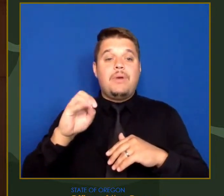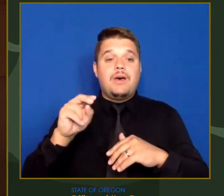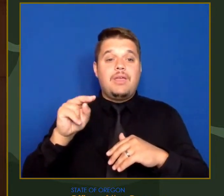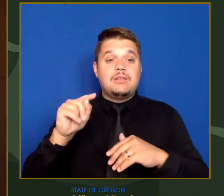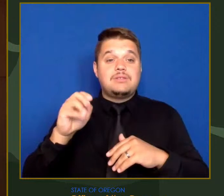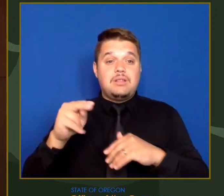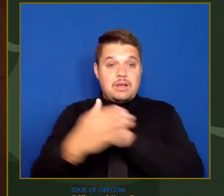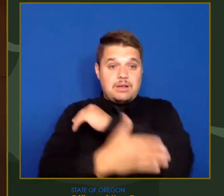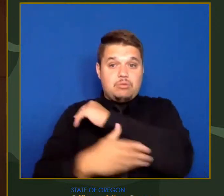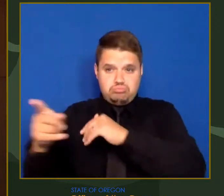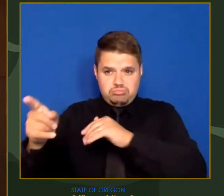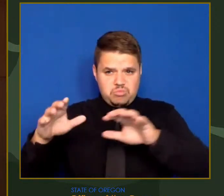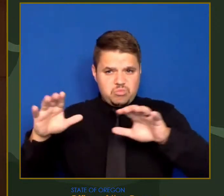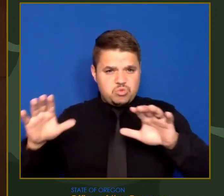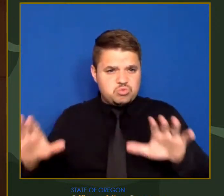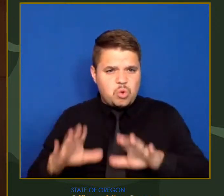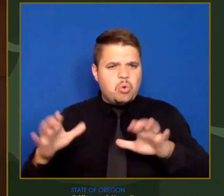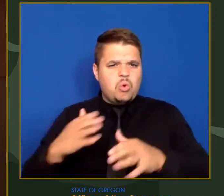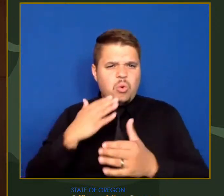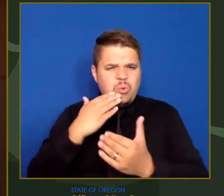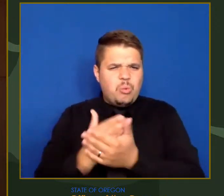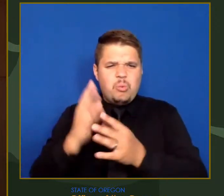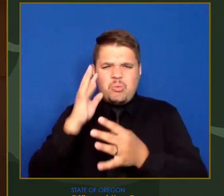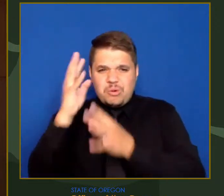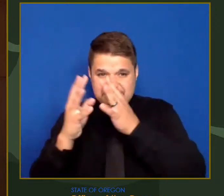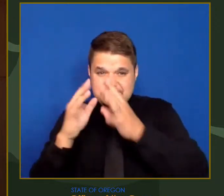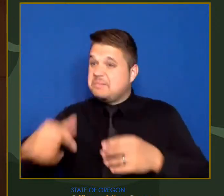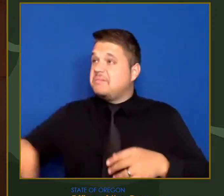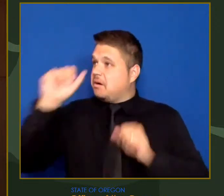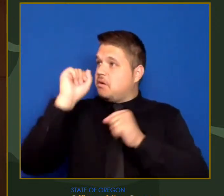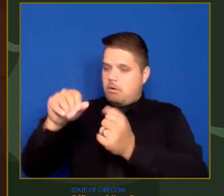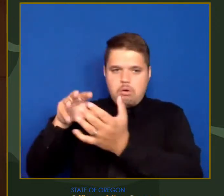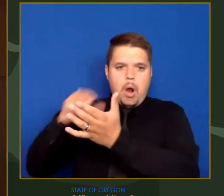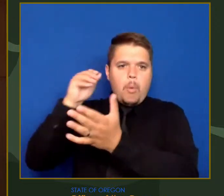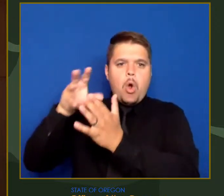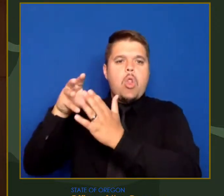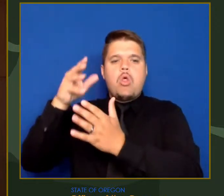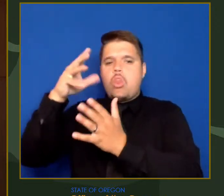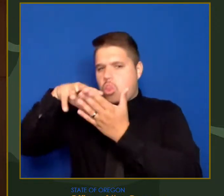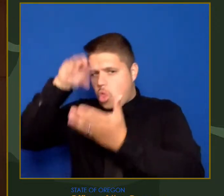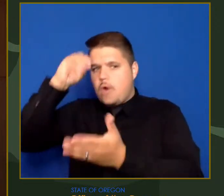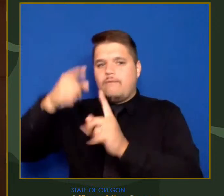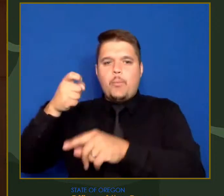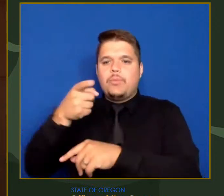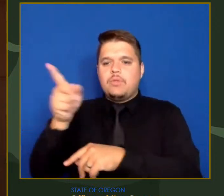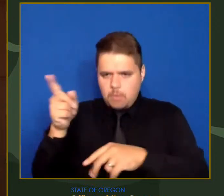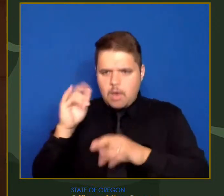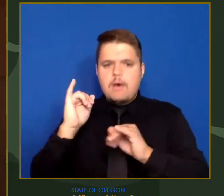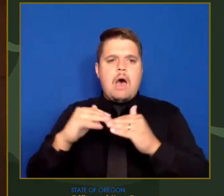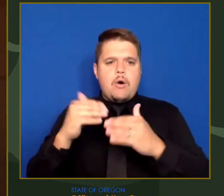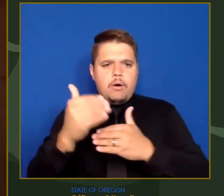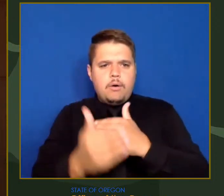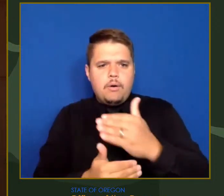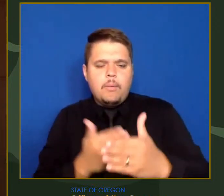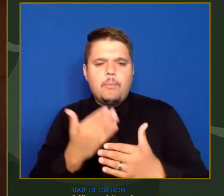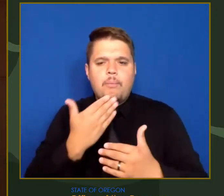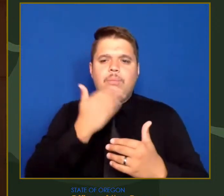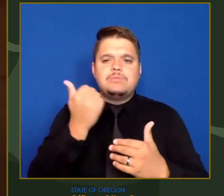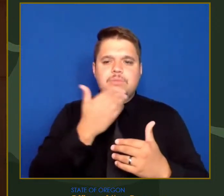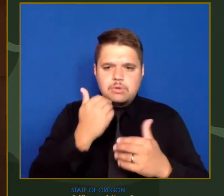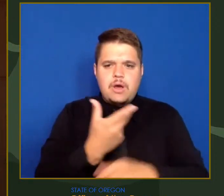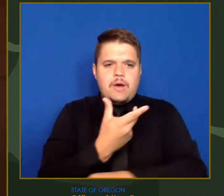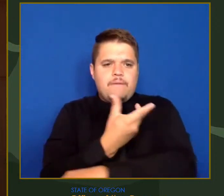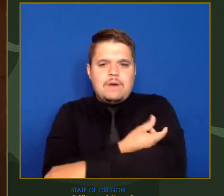creative, effective outreach efforts. They have 50% of their kids vaccinated between the ages of 12